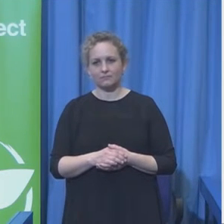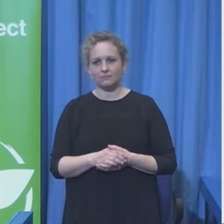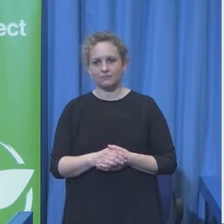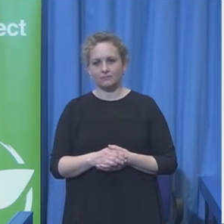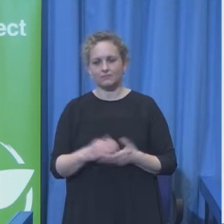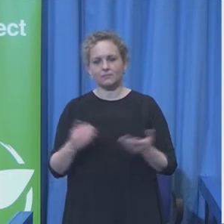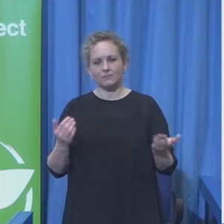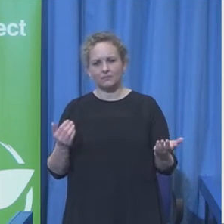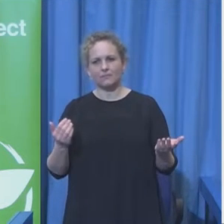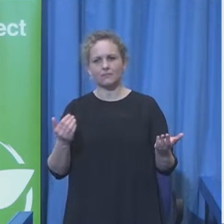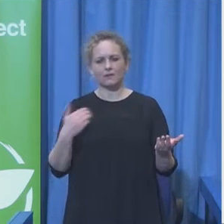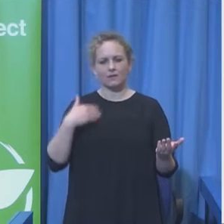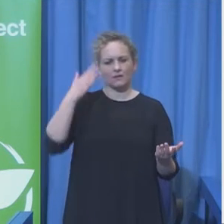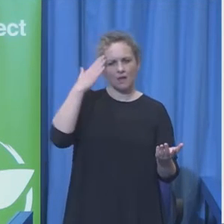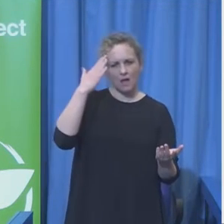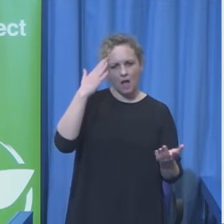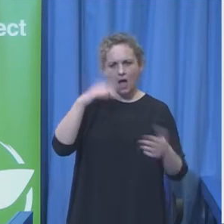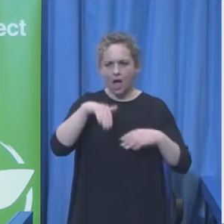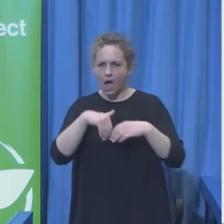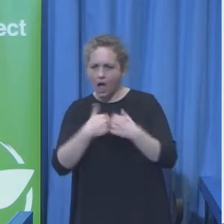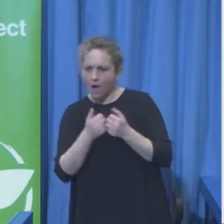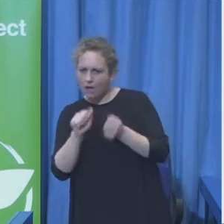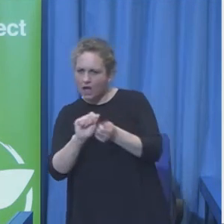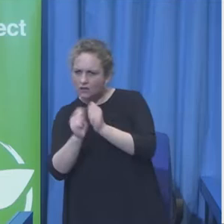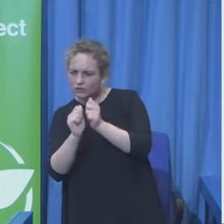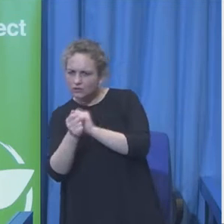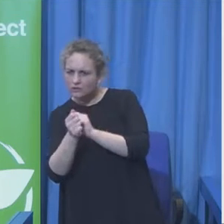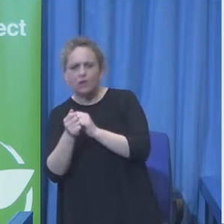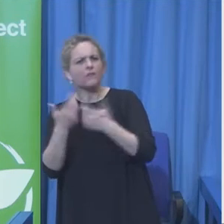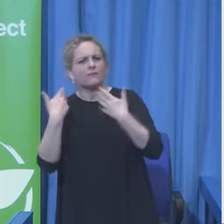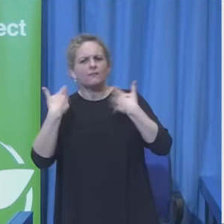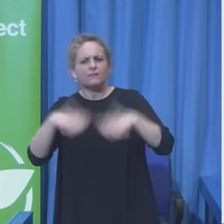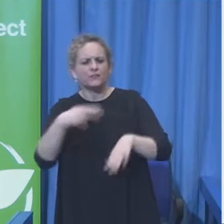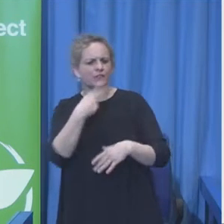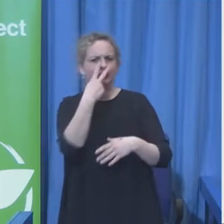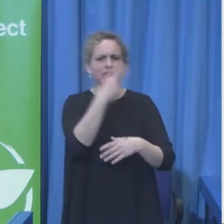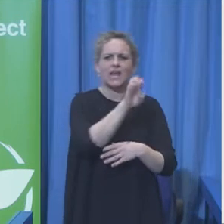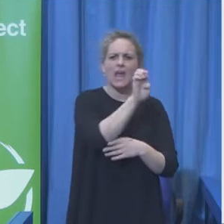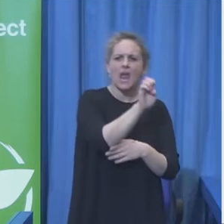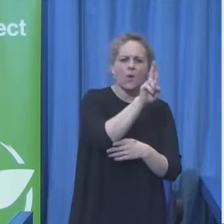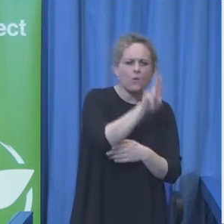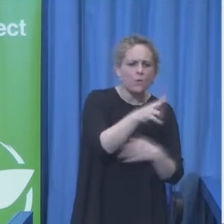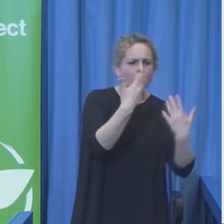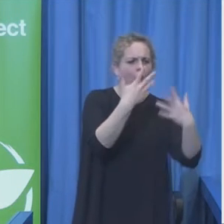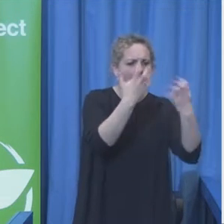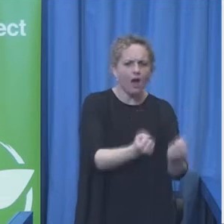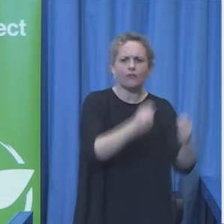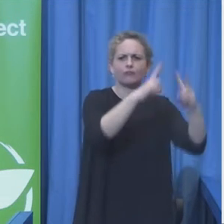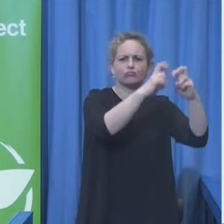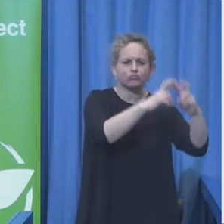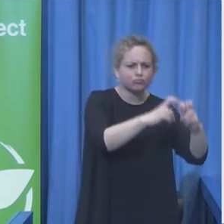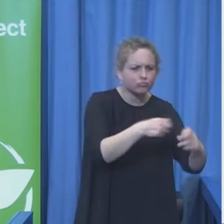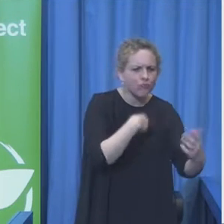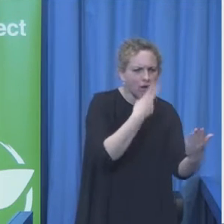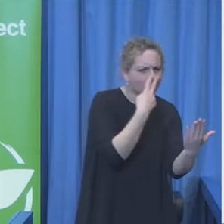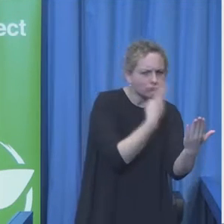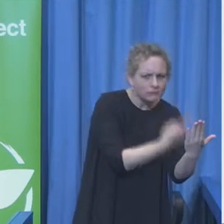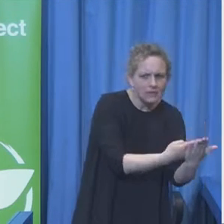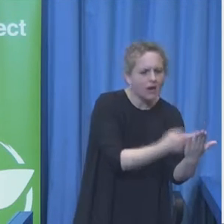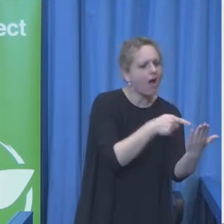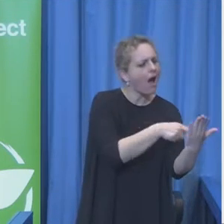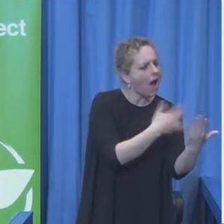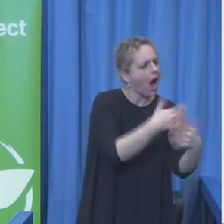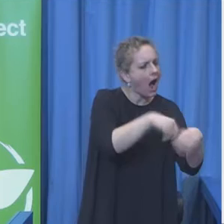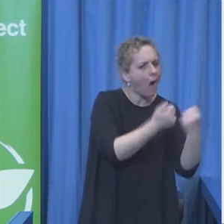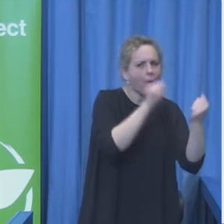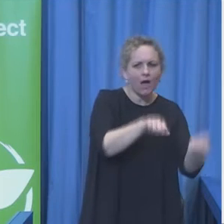EU do not give conclusive results concerning the superiority of the one system over the other. An increasing